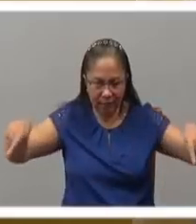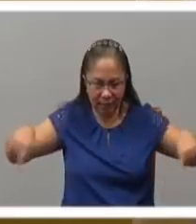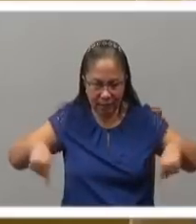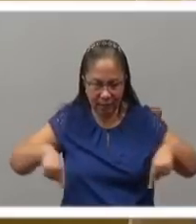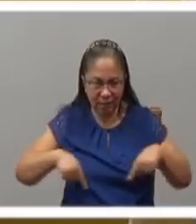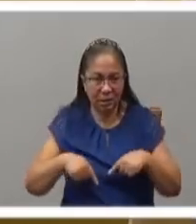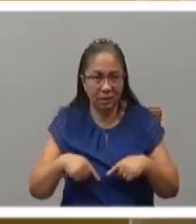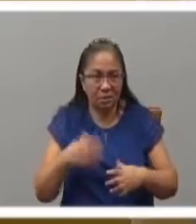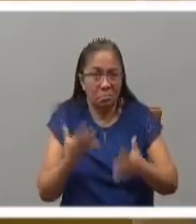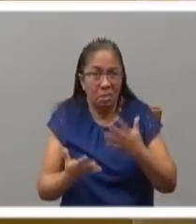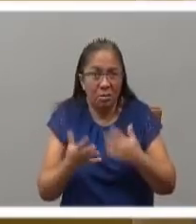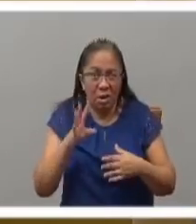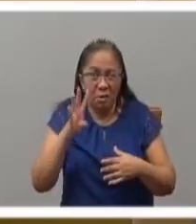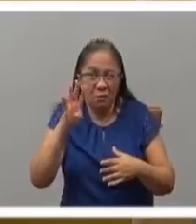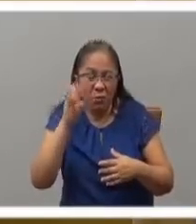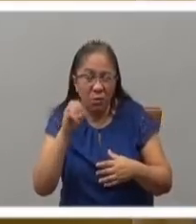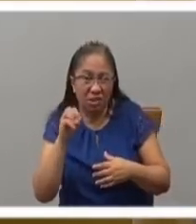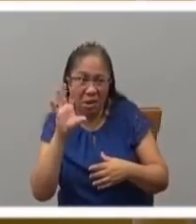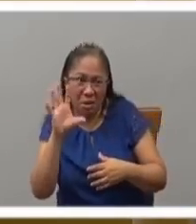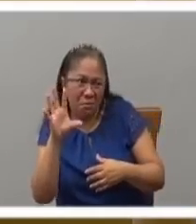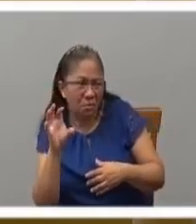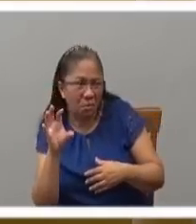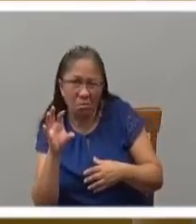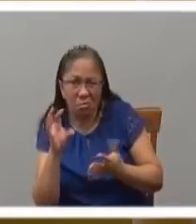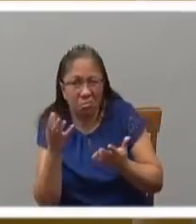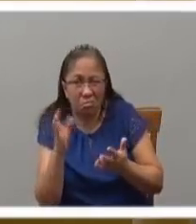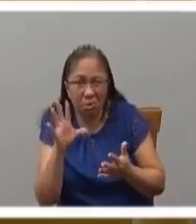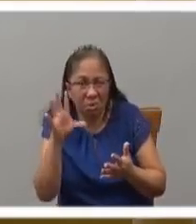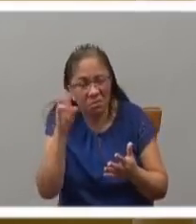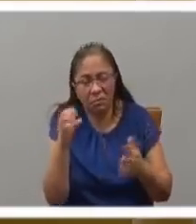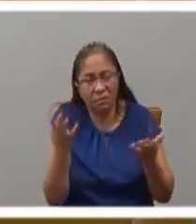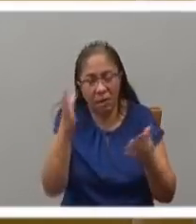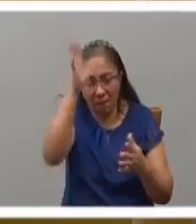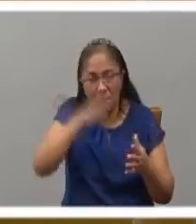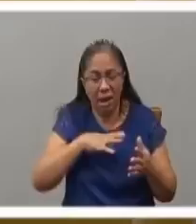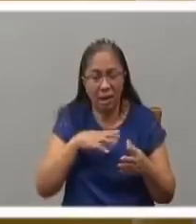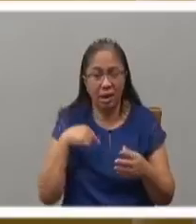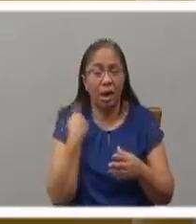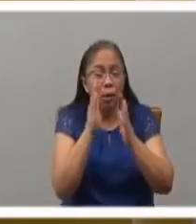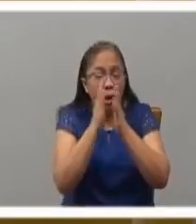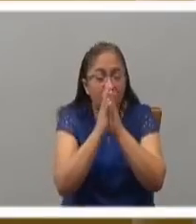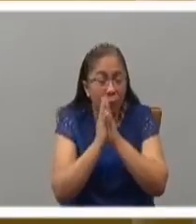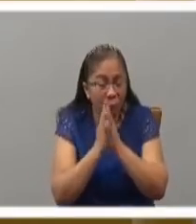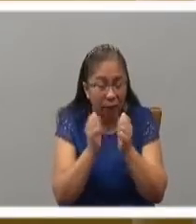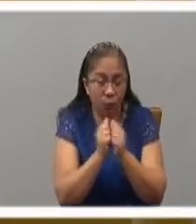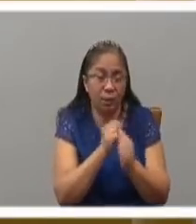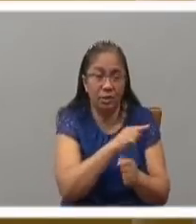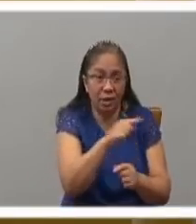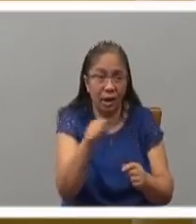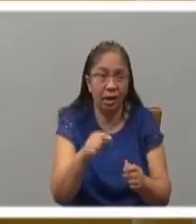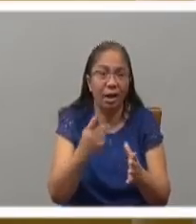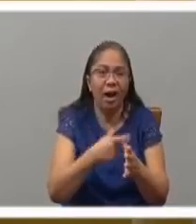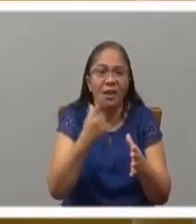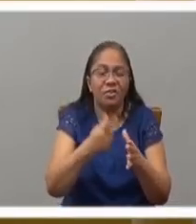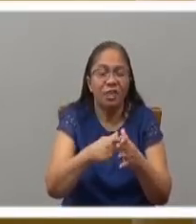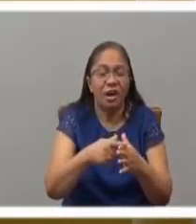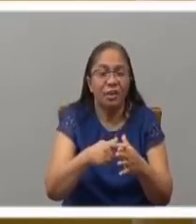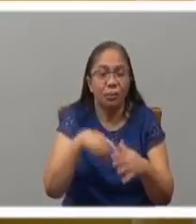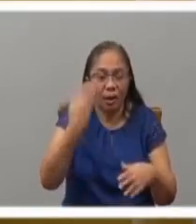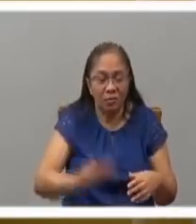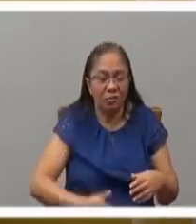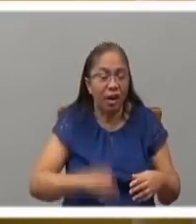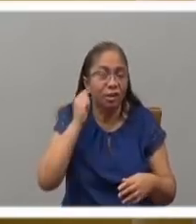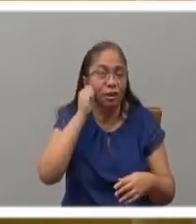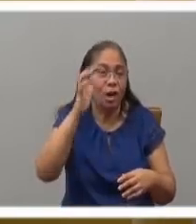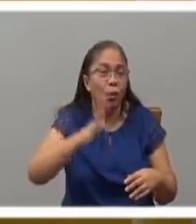about 40 or 50 men came and they formed in a circle. And we prayed for them. And then she invited the women